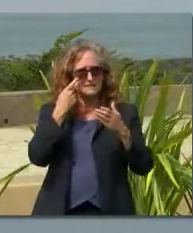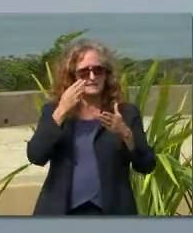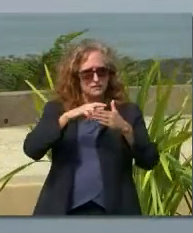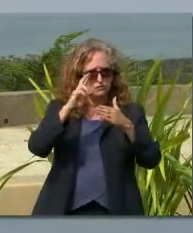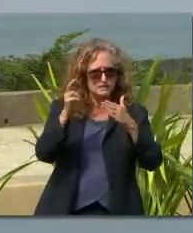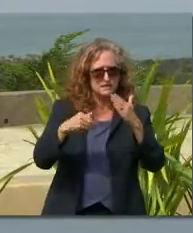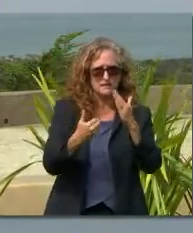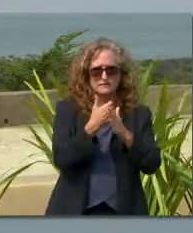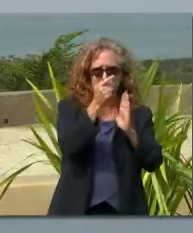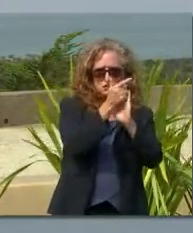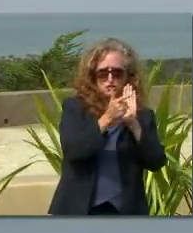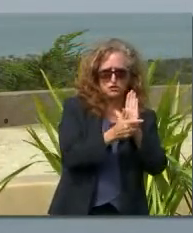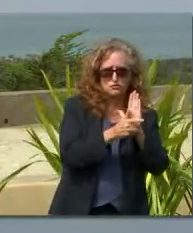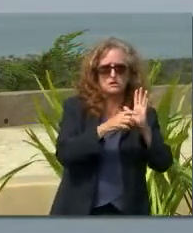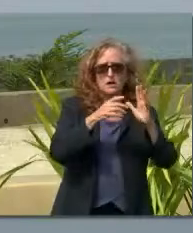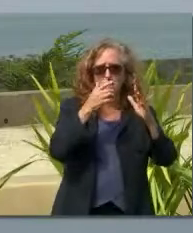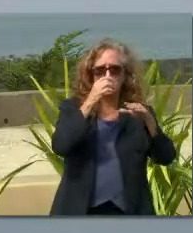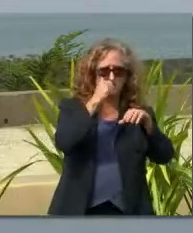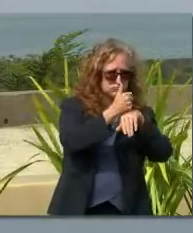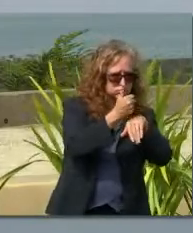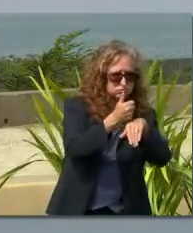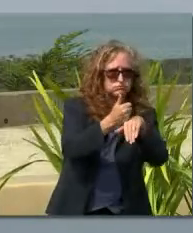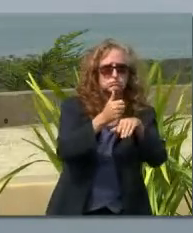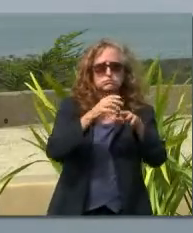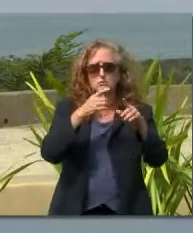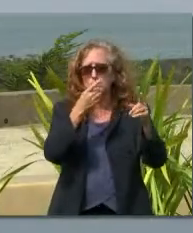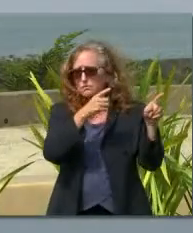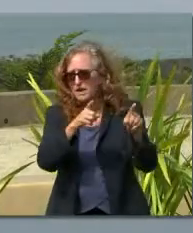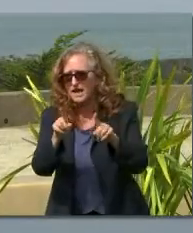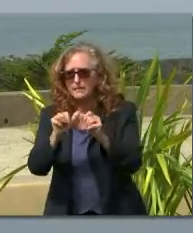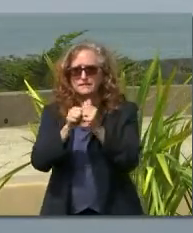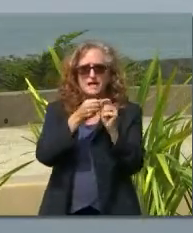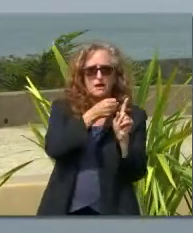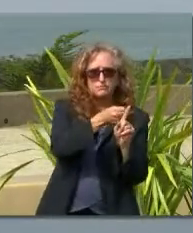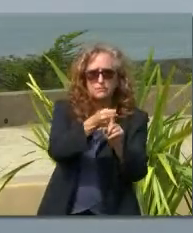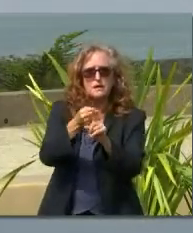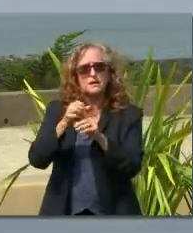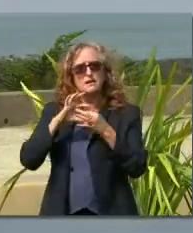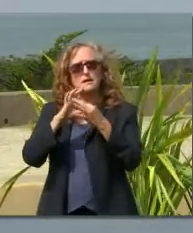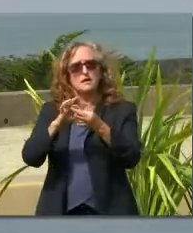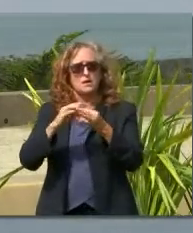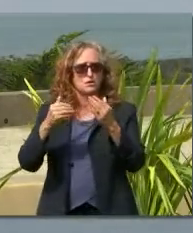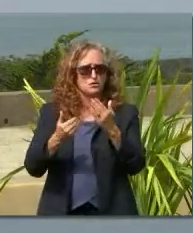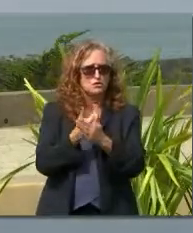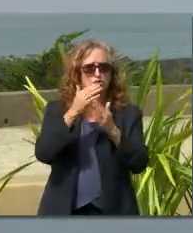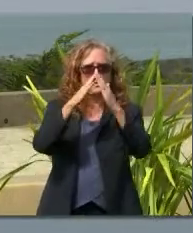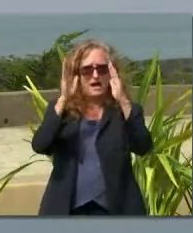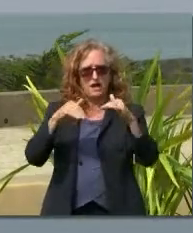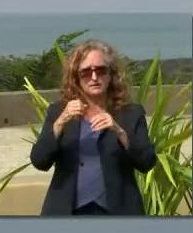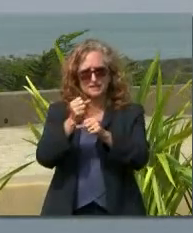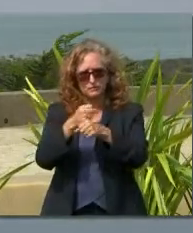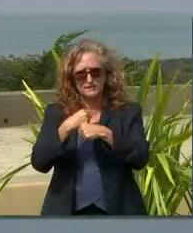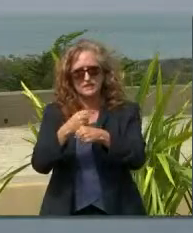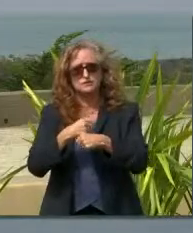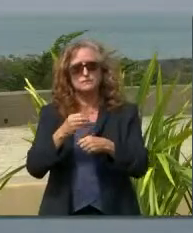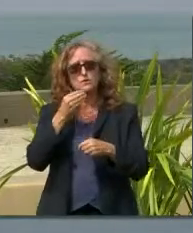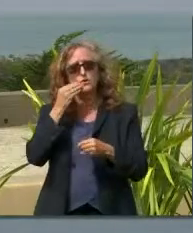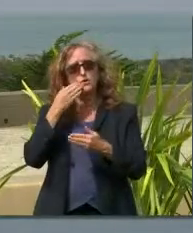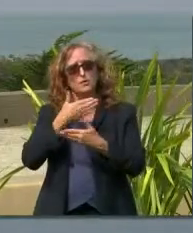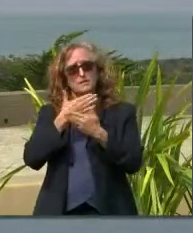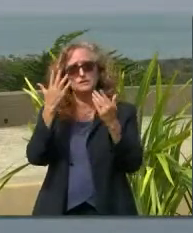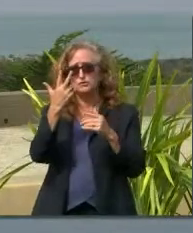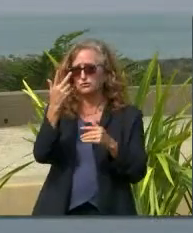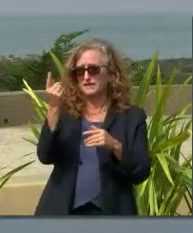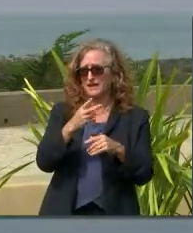that, those legislative efforts in terms of local housing production. As it relates to homelessness, you recall just 3.5 years